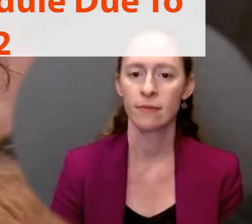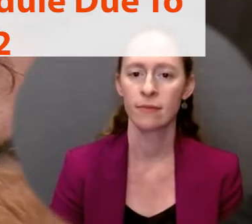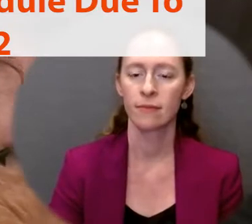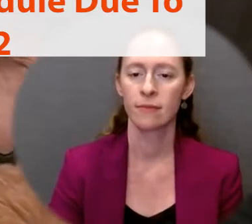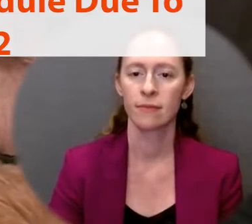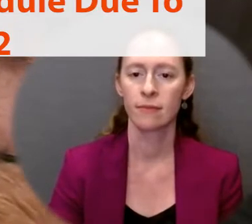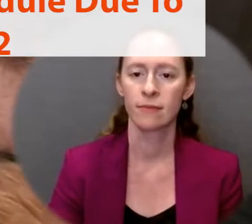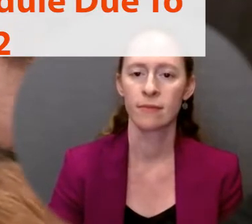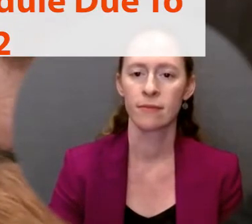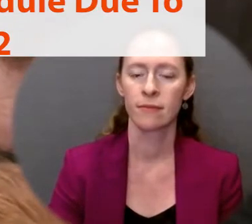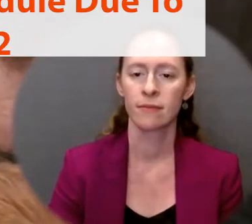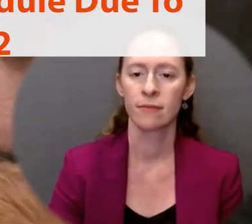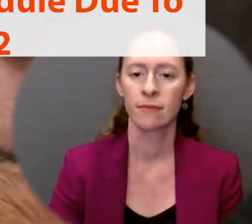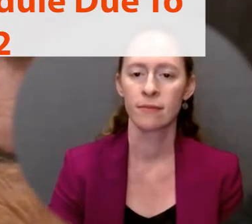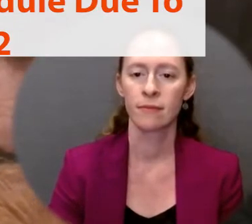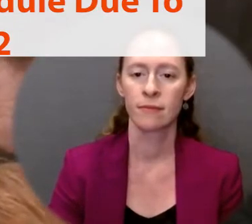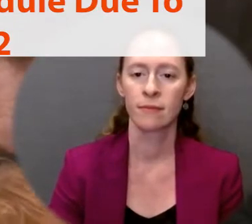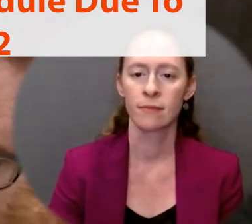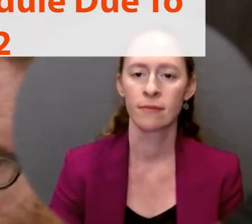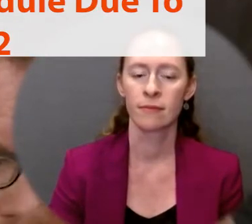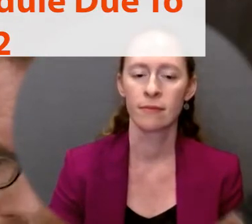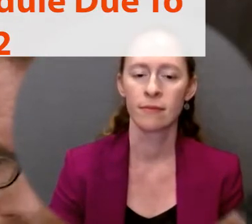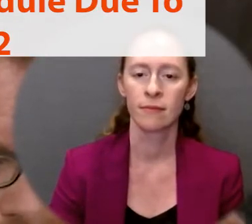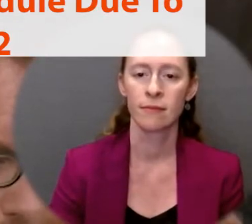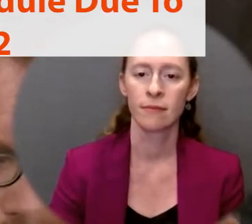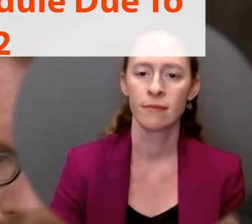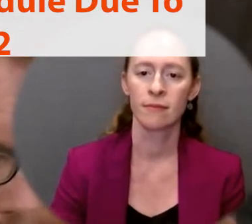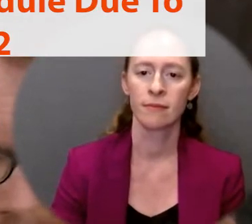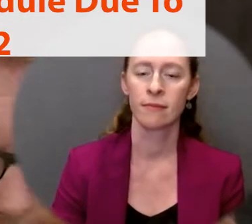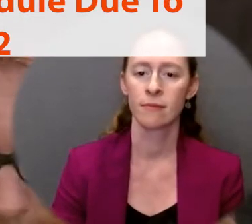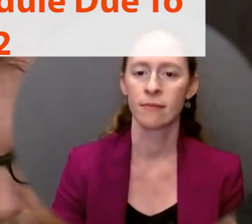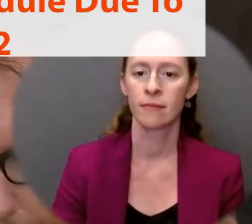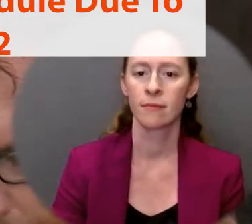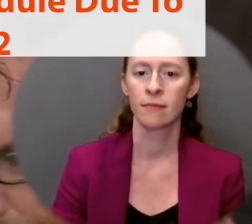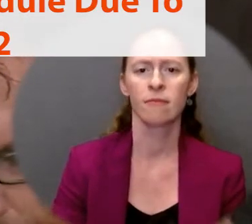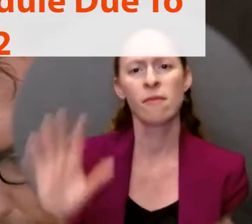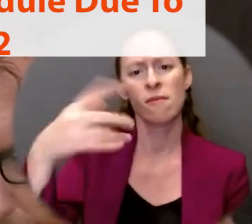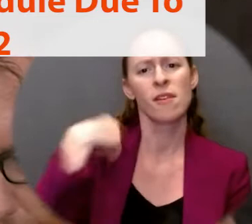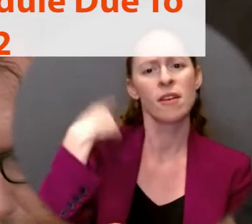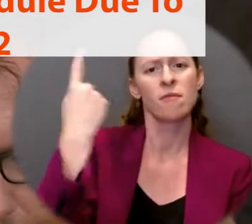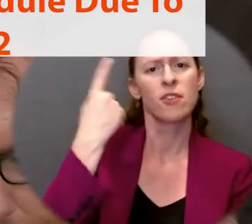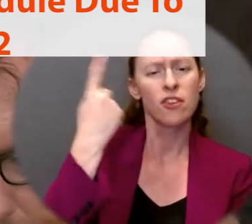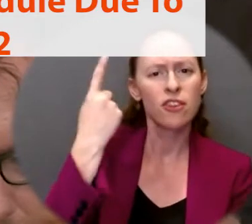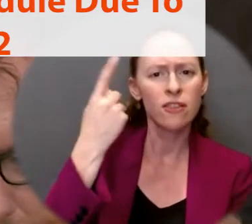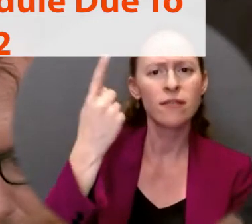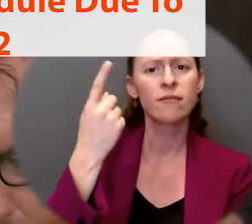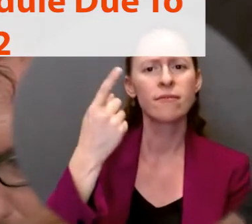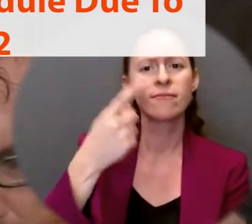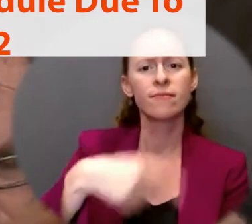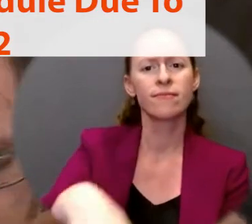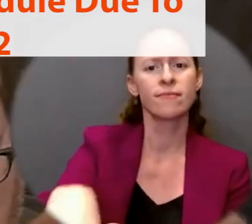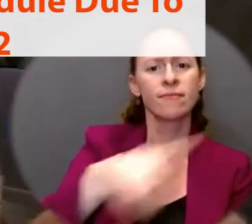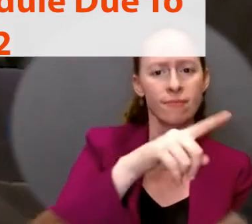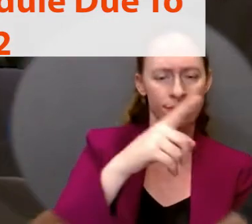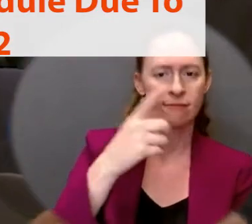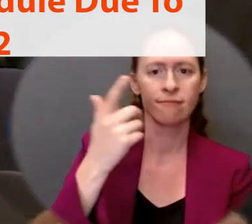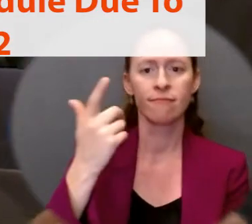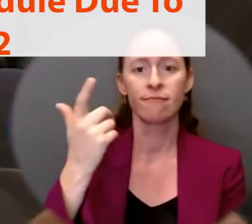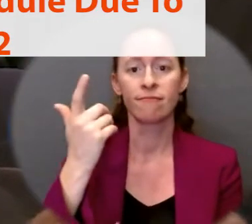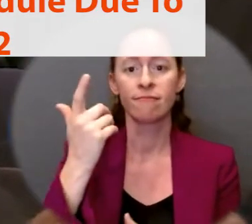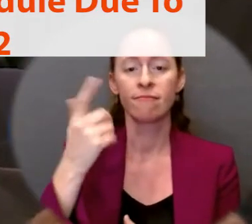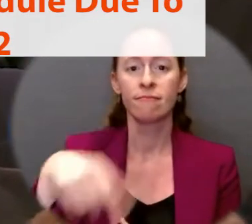that 24% of Americans have spending less. They've changed their spending habits. 17% are driving less because of